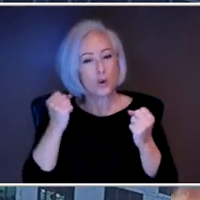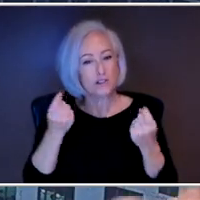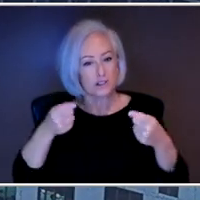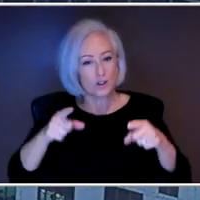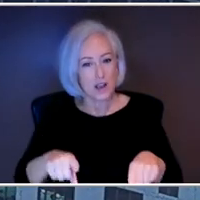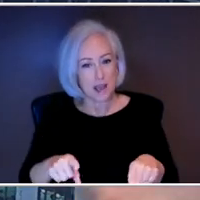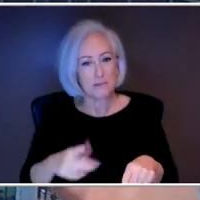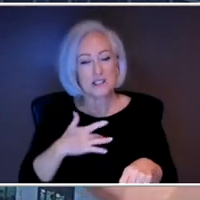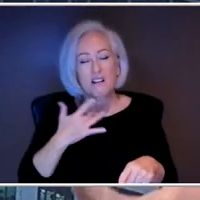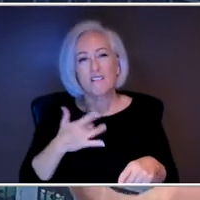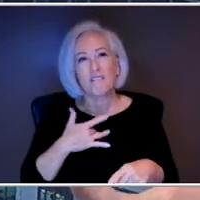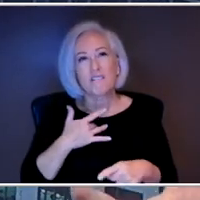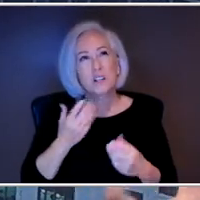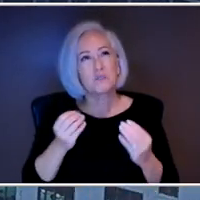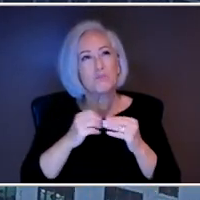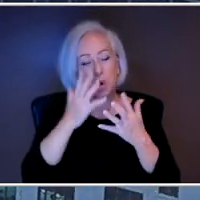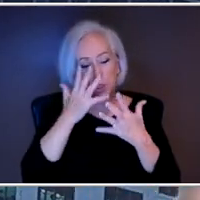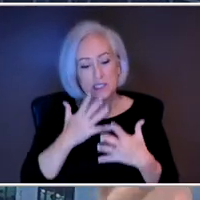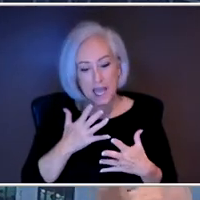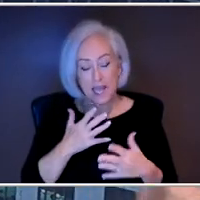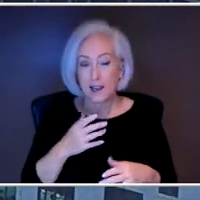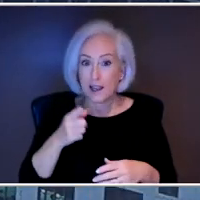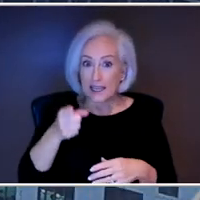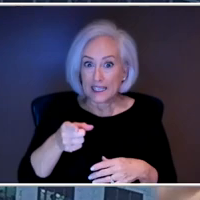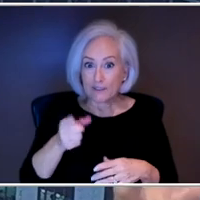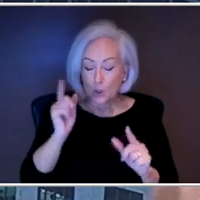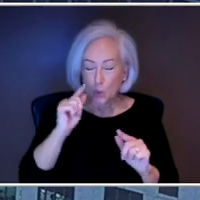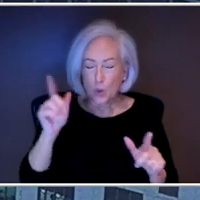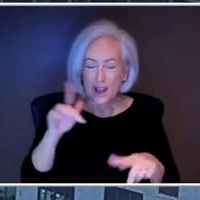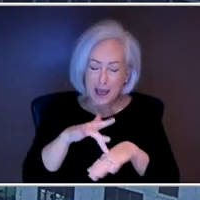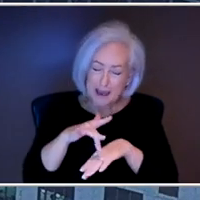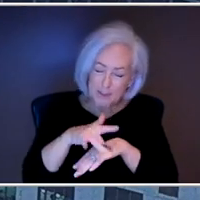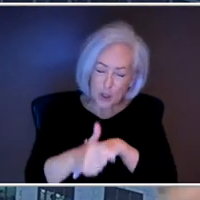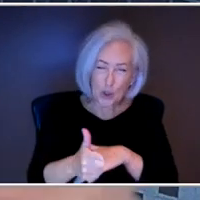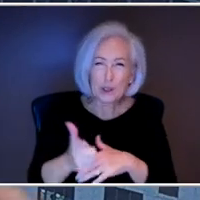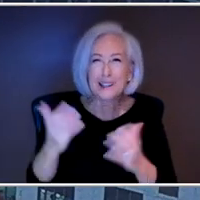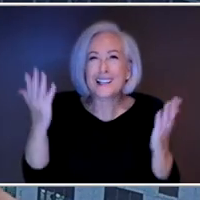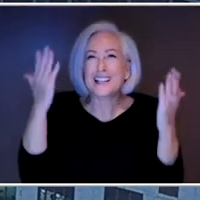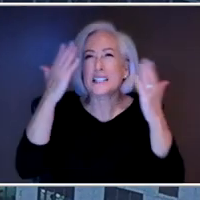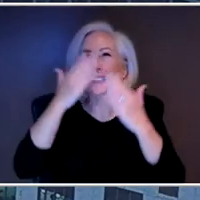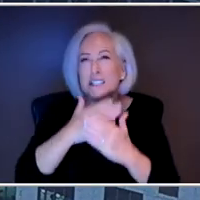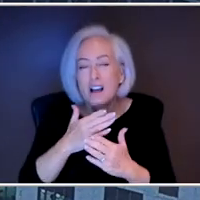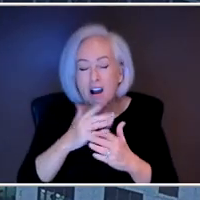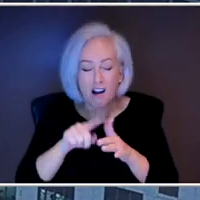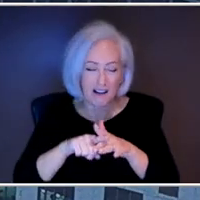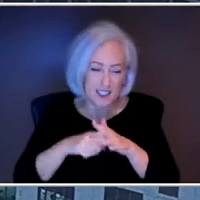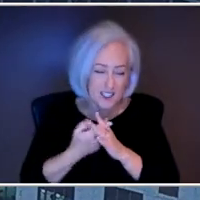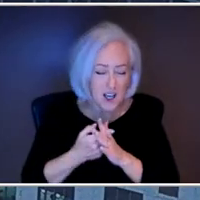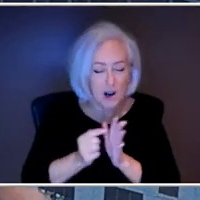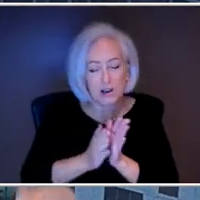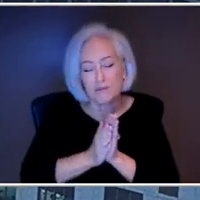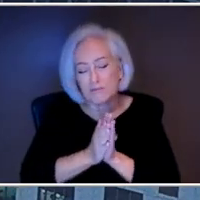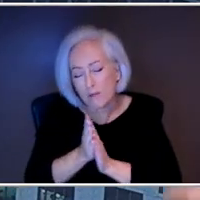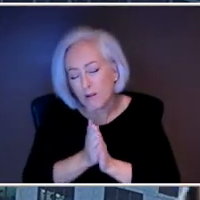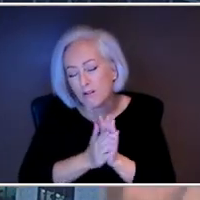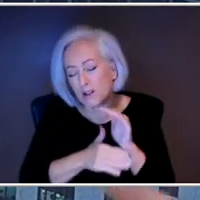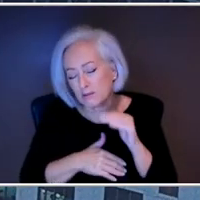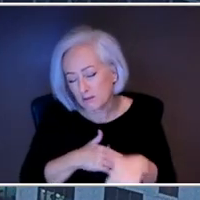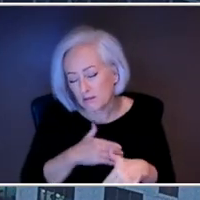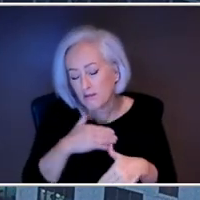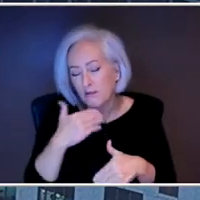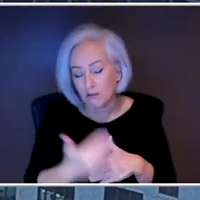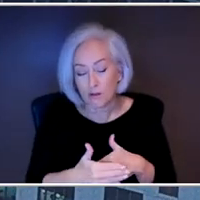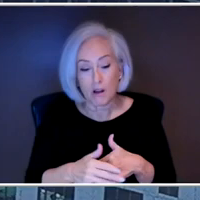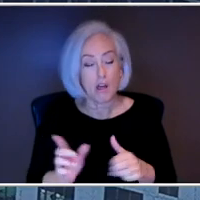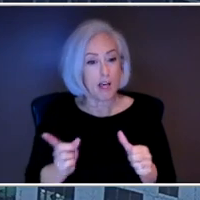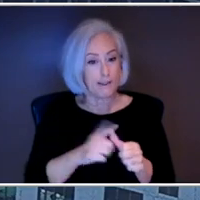from this, especially if they're getting up really early in the morning when it's really dark and it's hard to get going. Right. Just a couple of minutes, 20 or 30 minutes first thing in the morning can really help kind of get